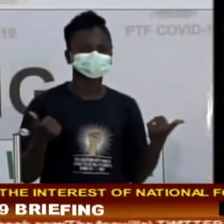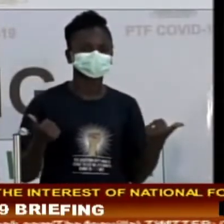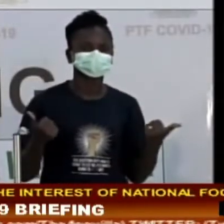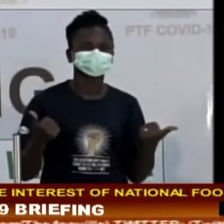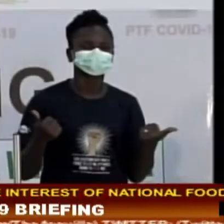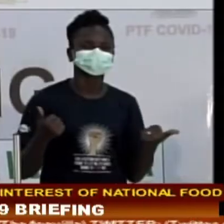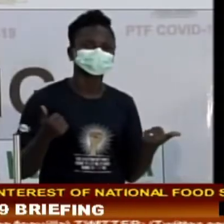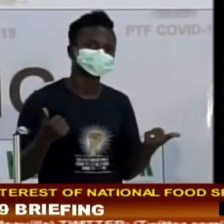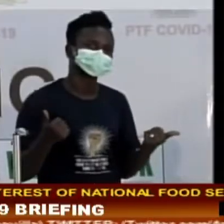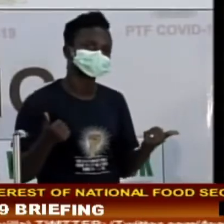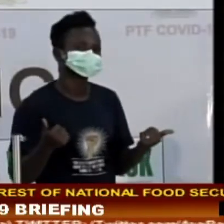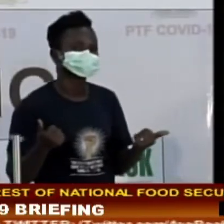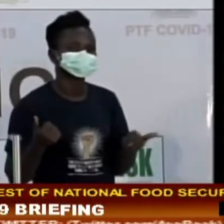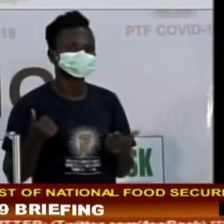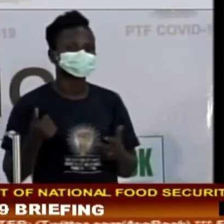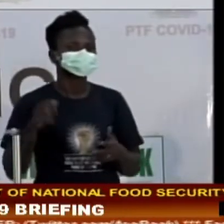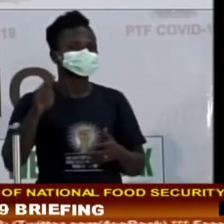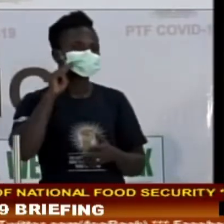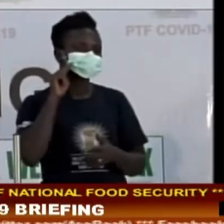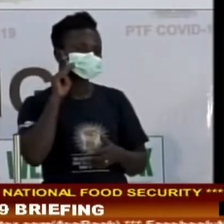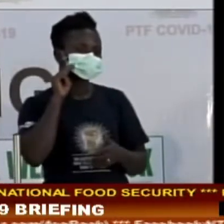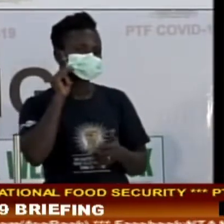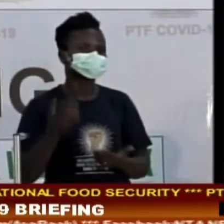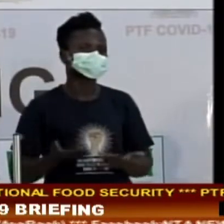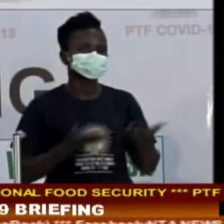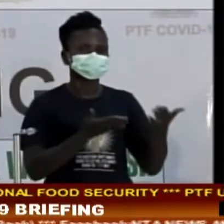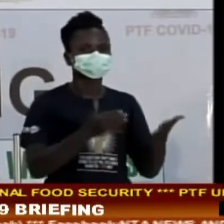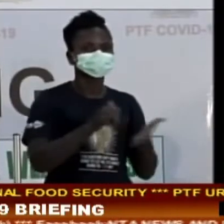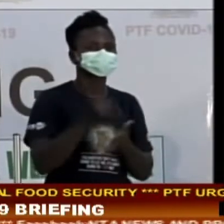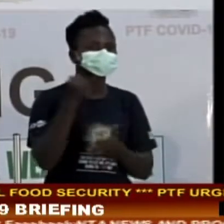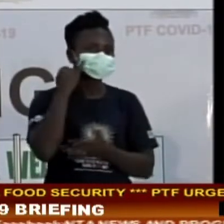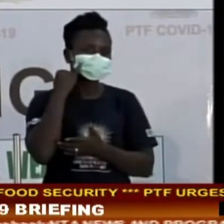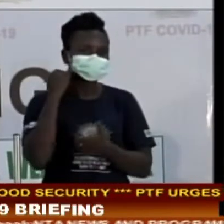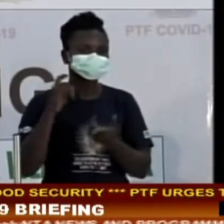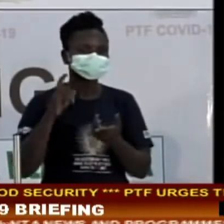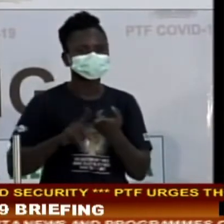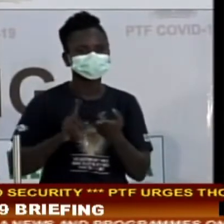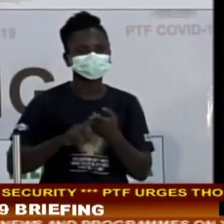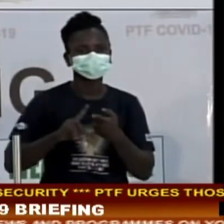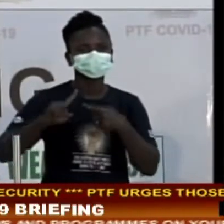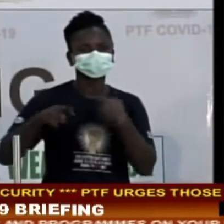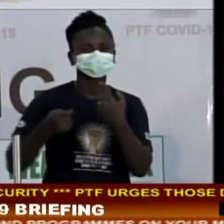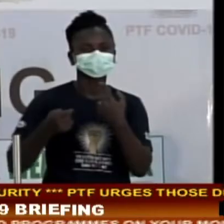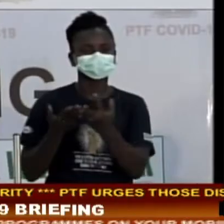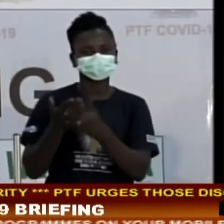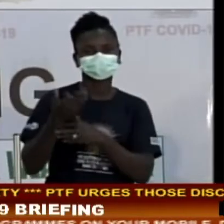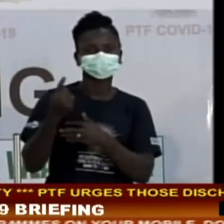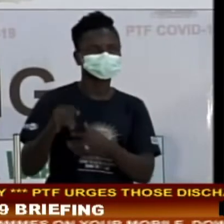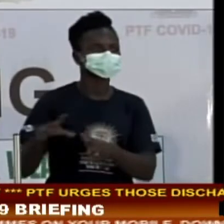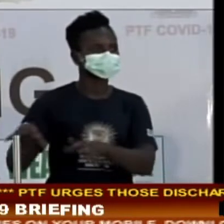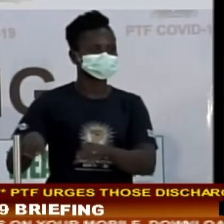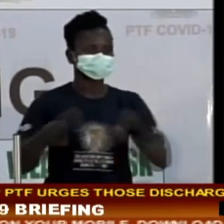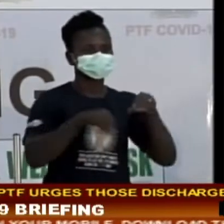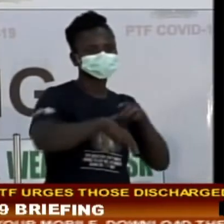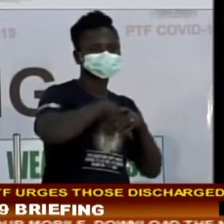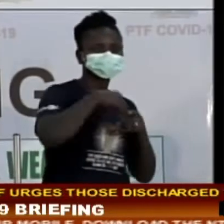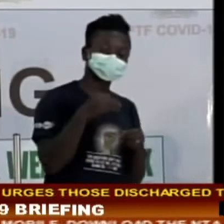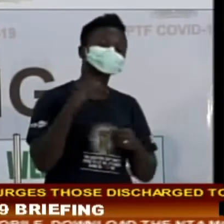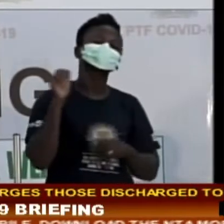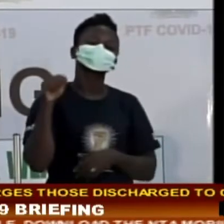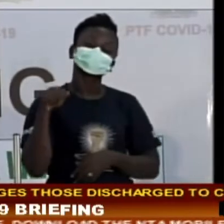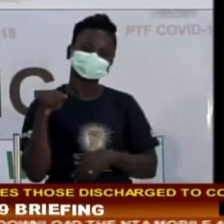to uh the Nigerian carrier that was supposed to um undertake the evacuation um